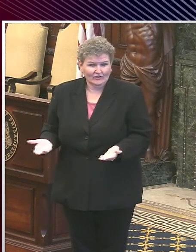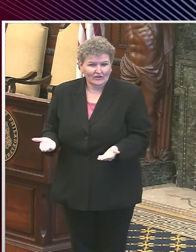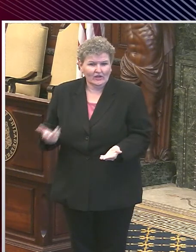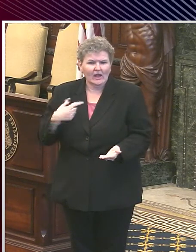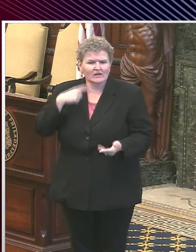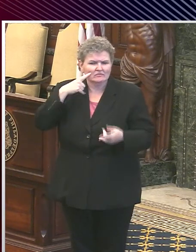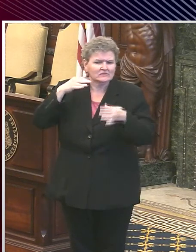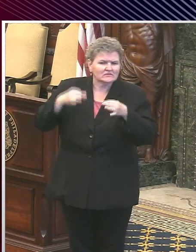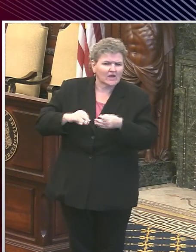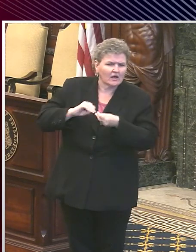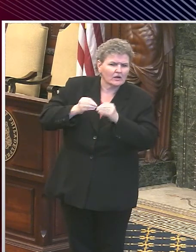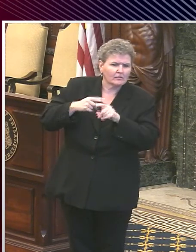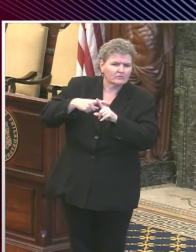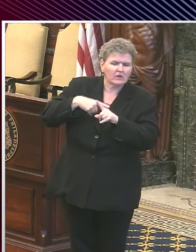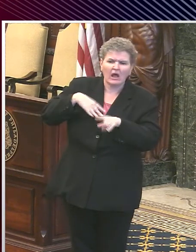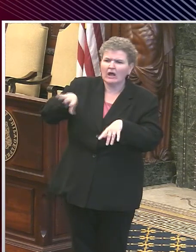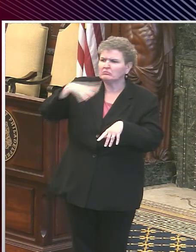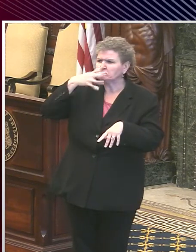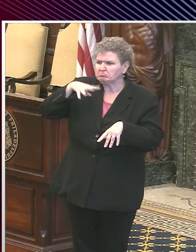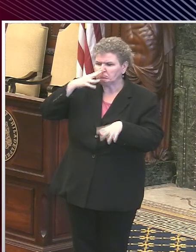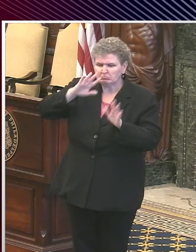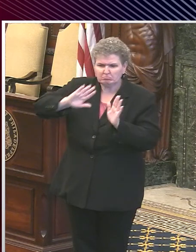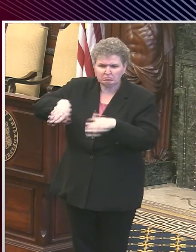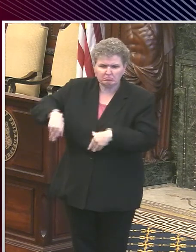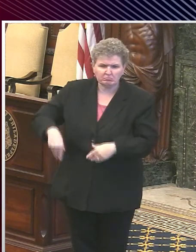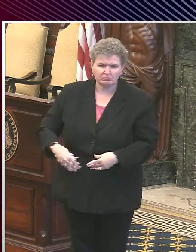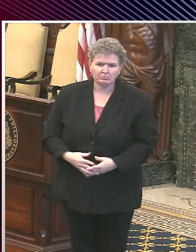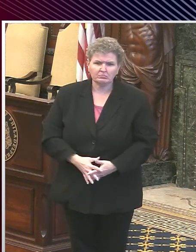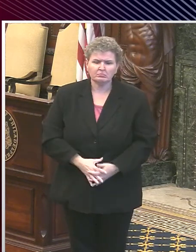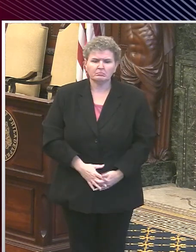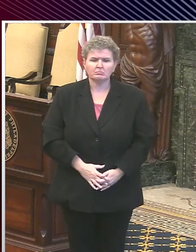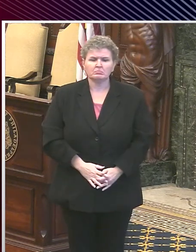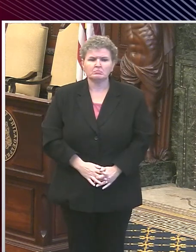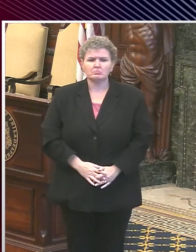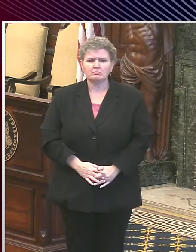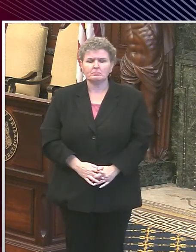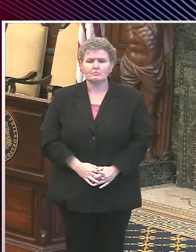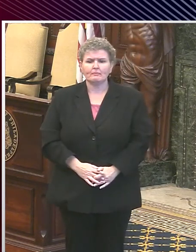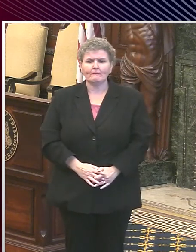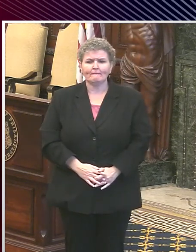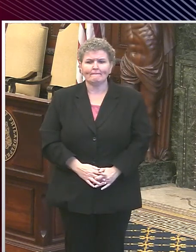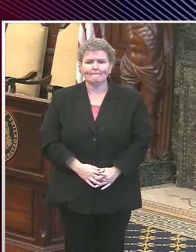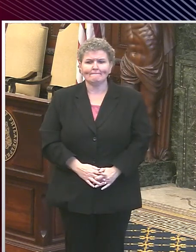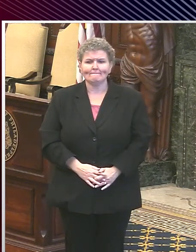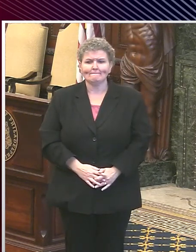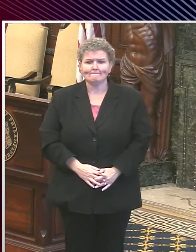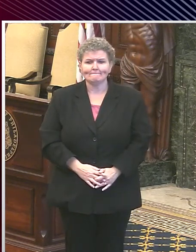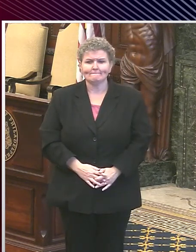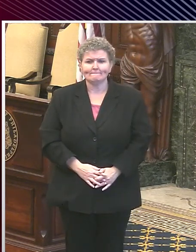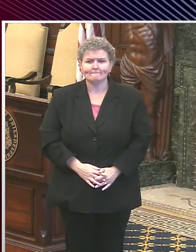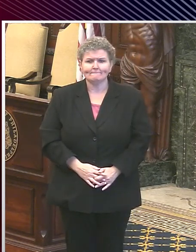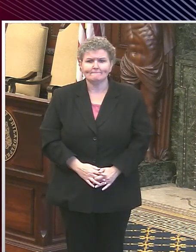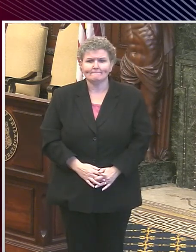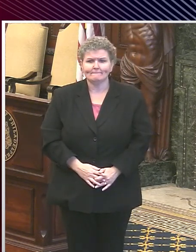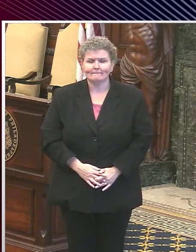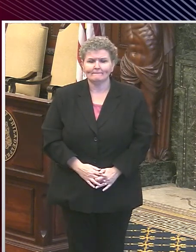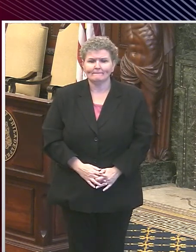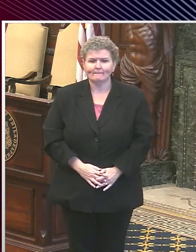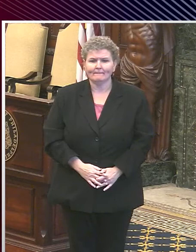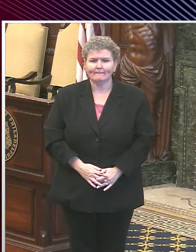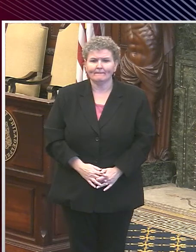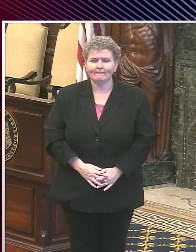evaluación, más bien es la tasa de contagio y si se está esparciendo. Gracias. Thank you.